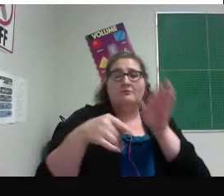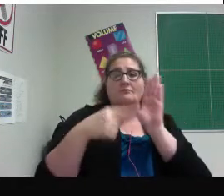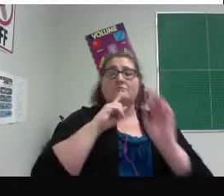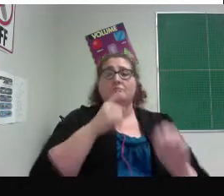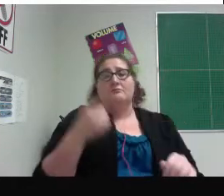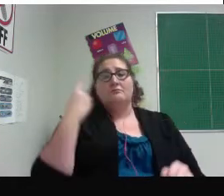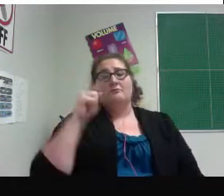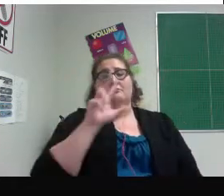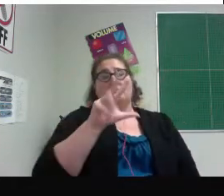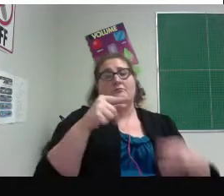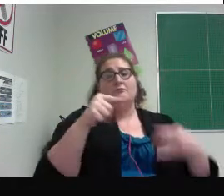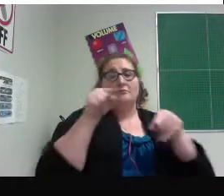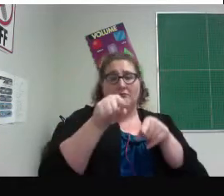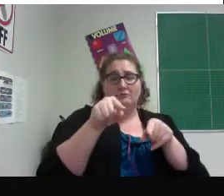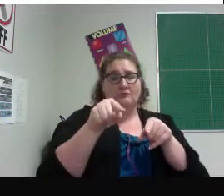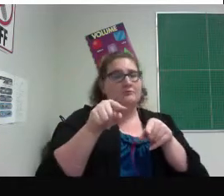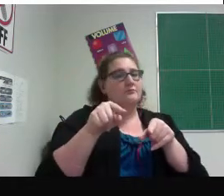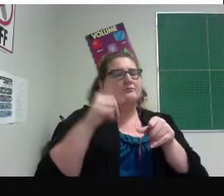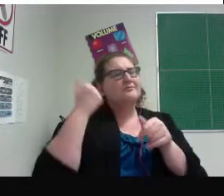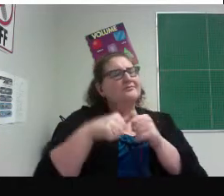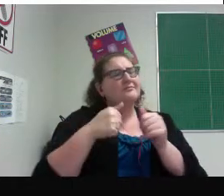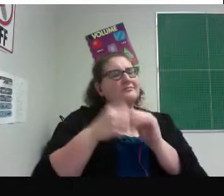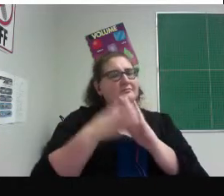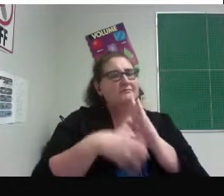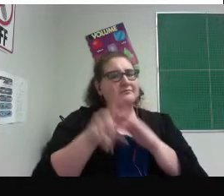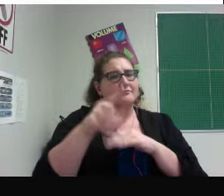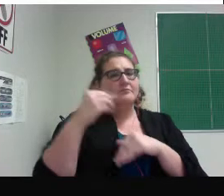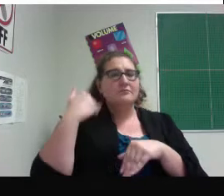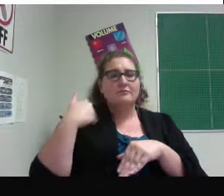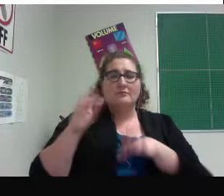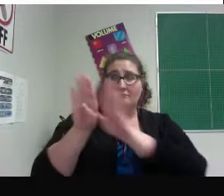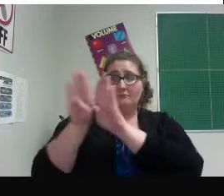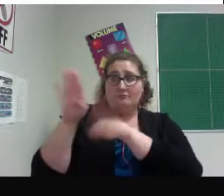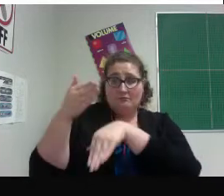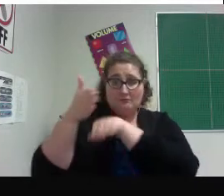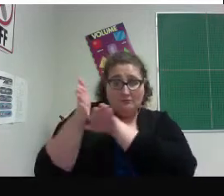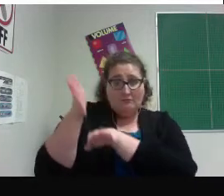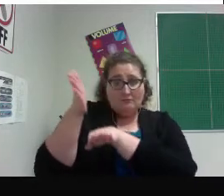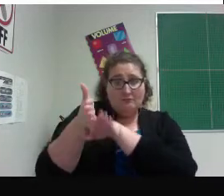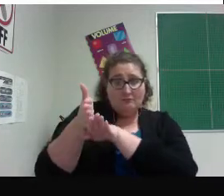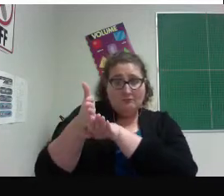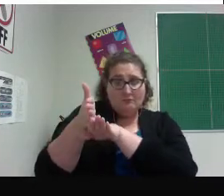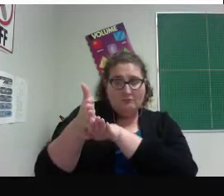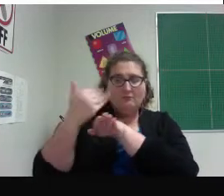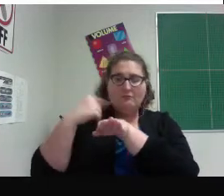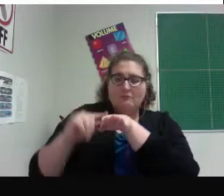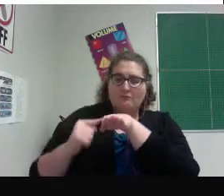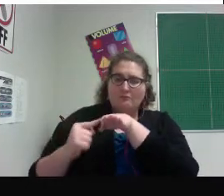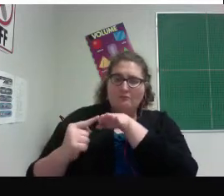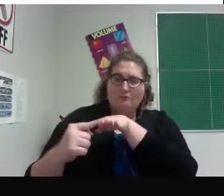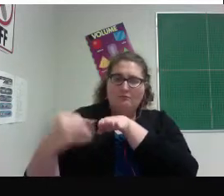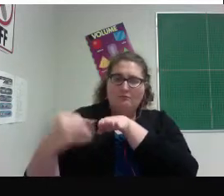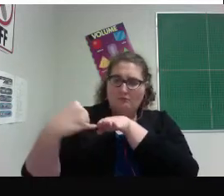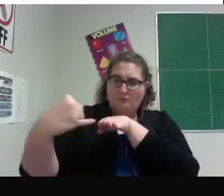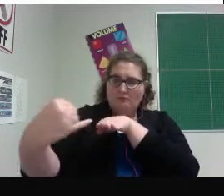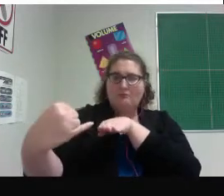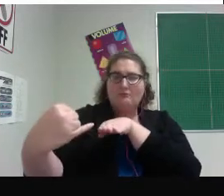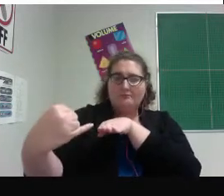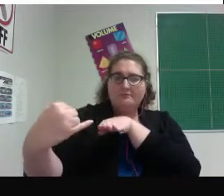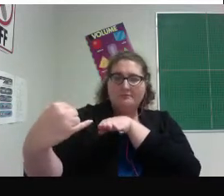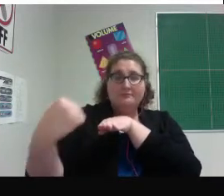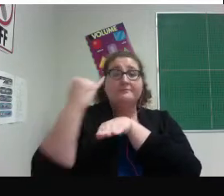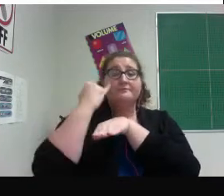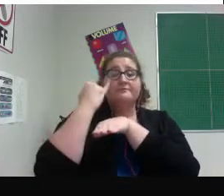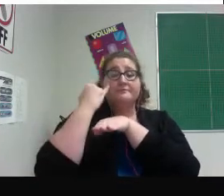points. Well, if you remember from chapter 1, we talked about where the floor and the wall meet, there was a line, and as long